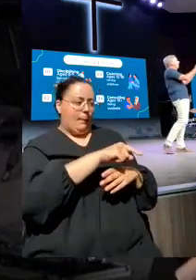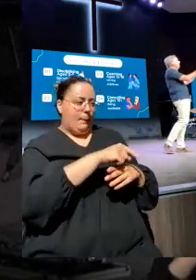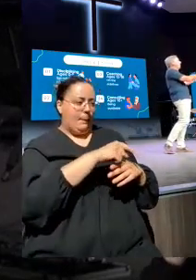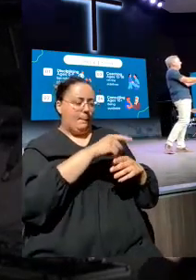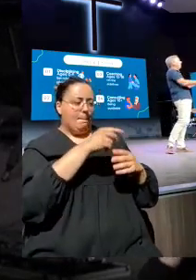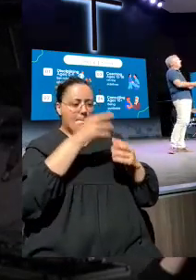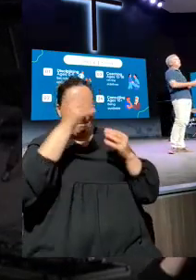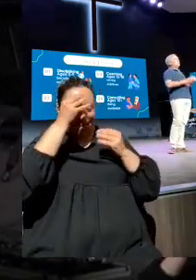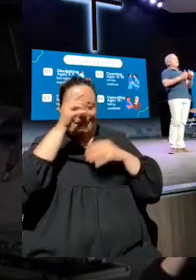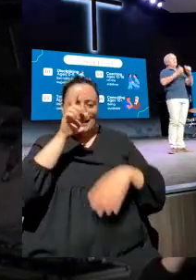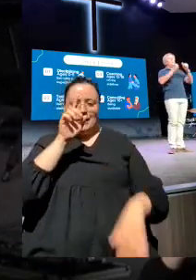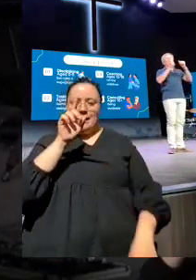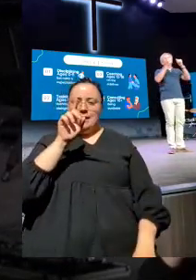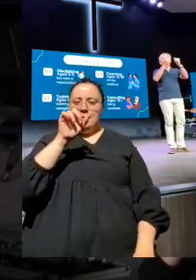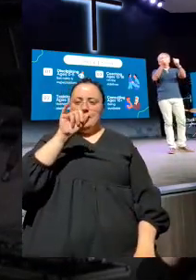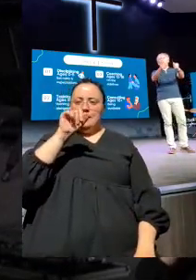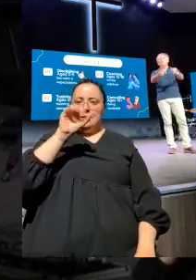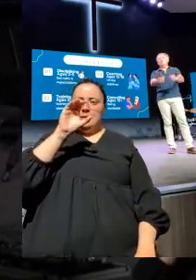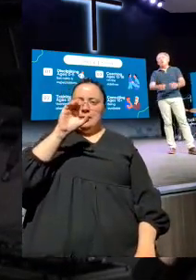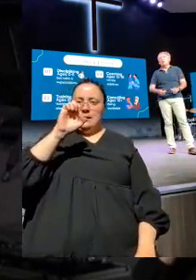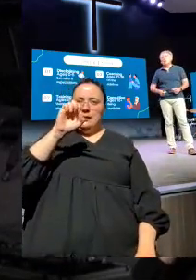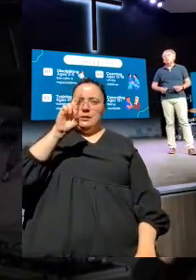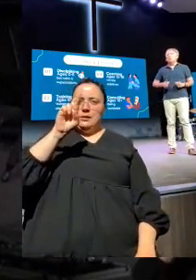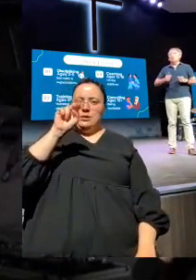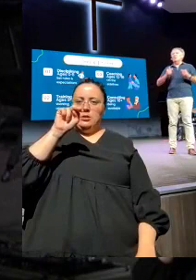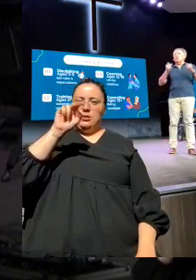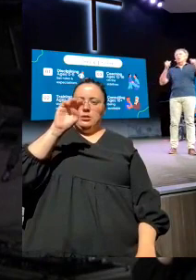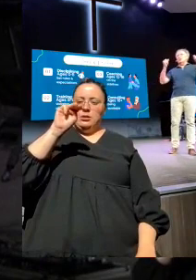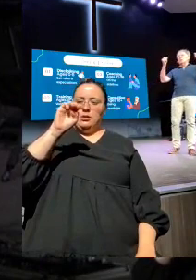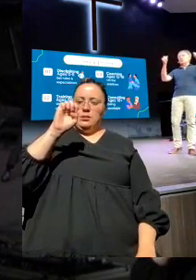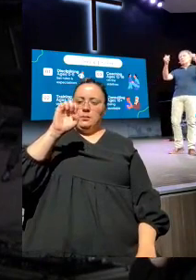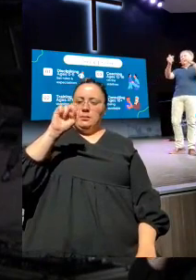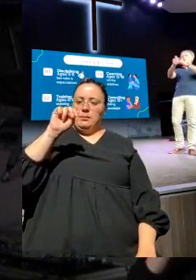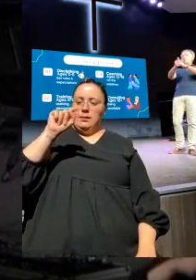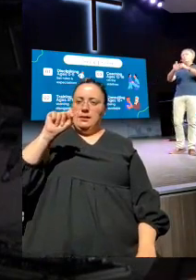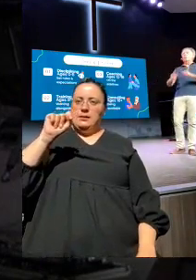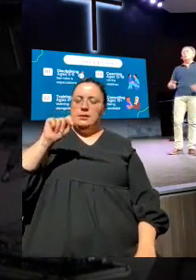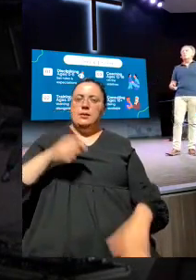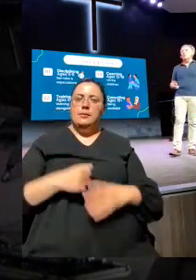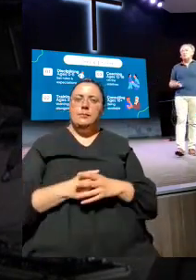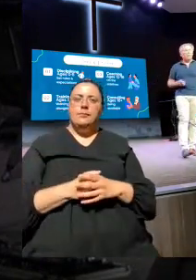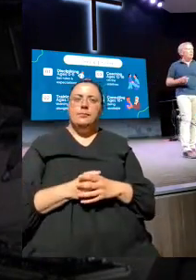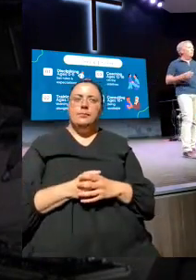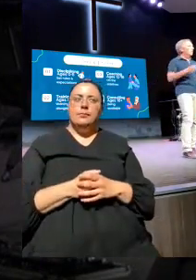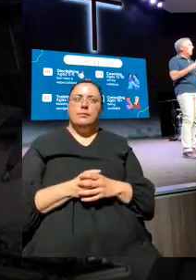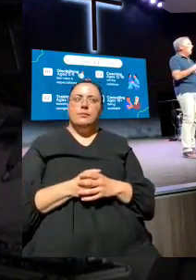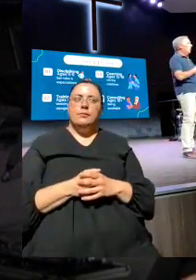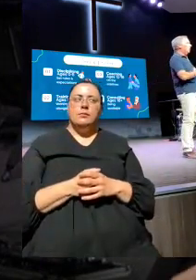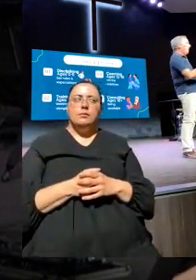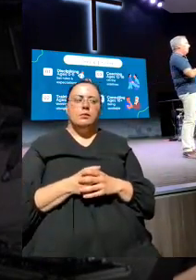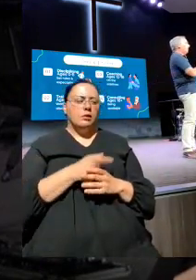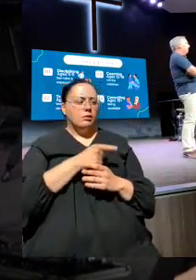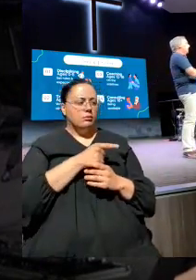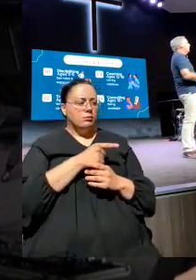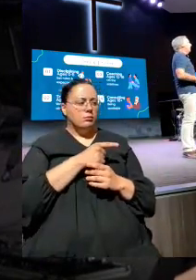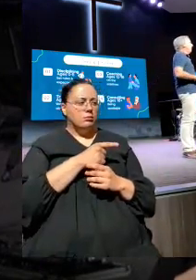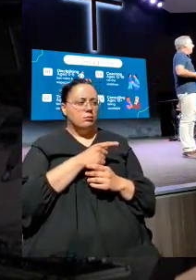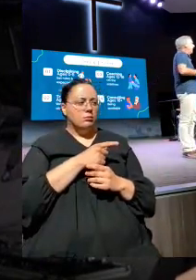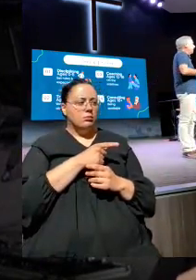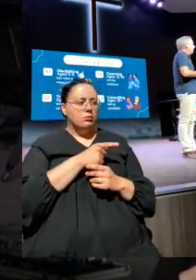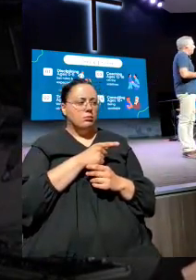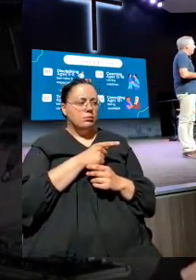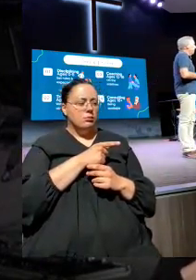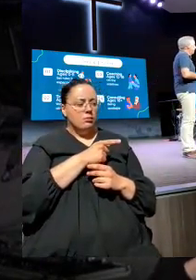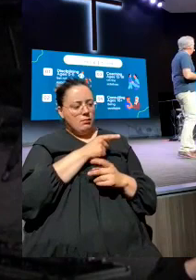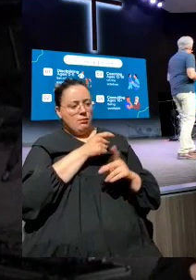that person saying, and what is the lifestyle that they're living, and is this something that we want to live ourselves, and let's bounce ideas of our faith off